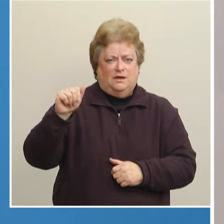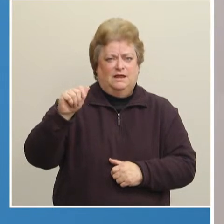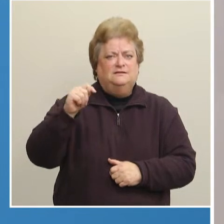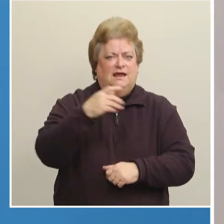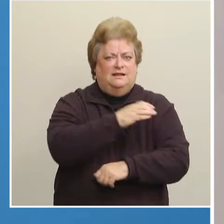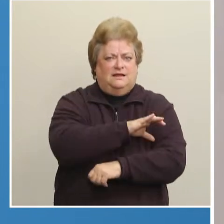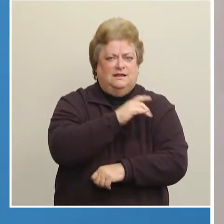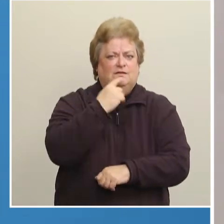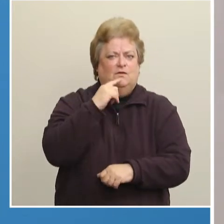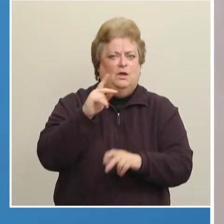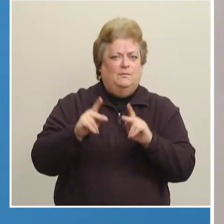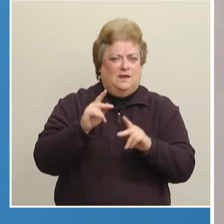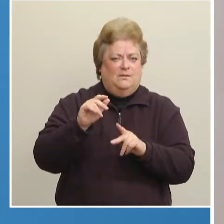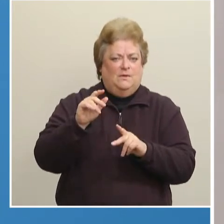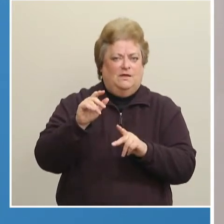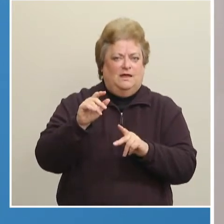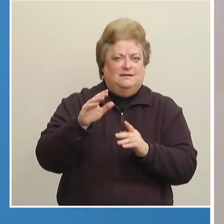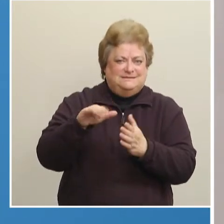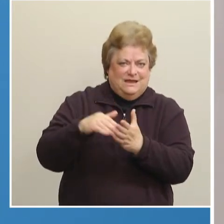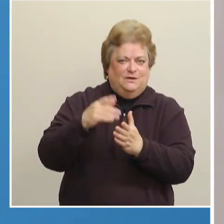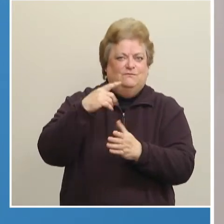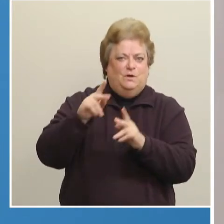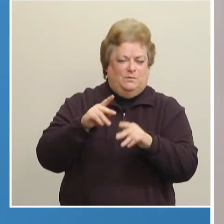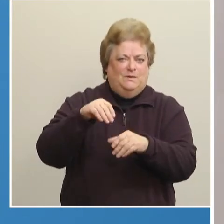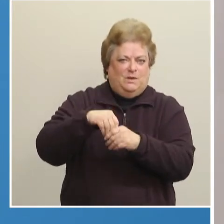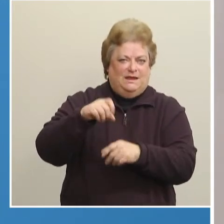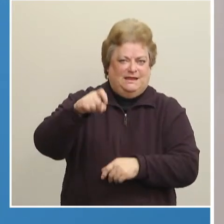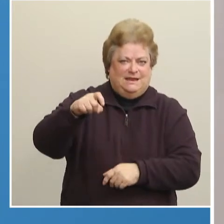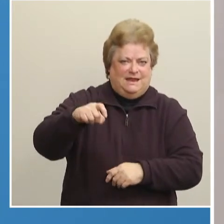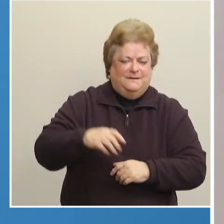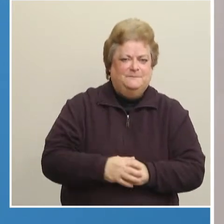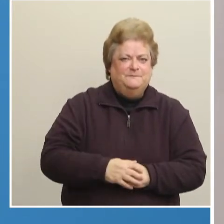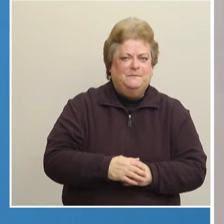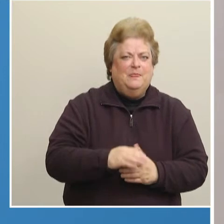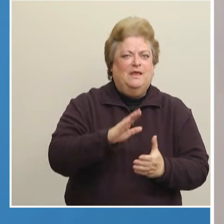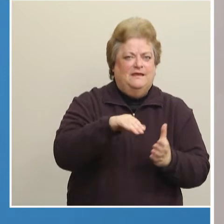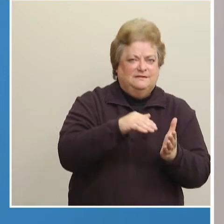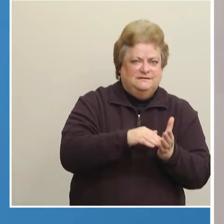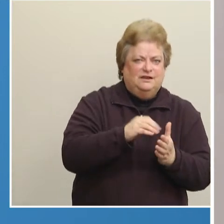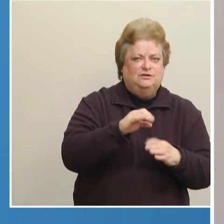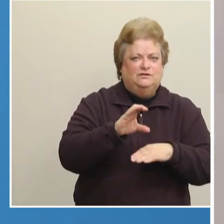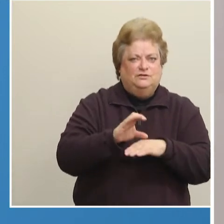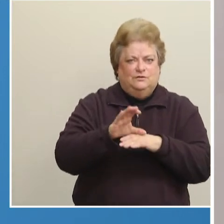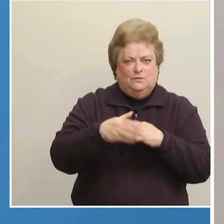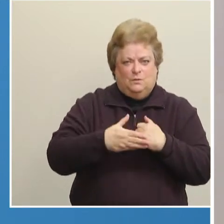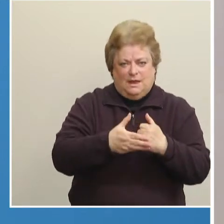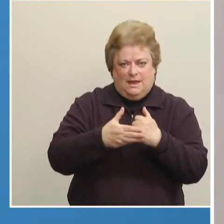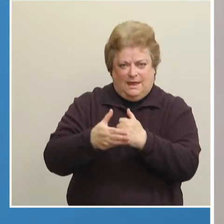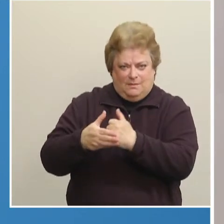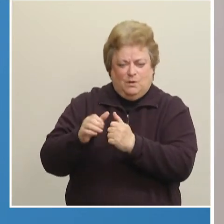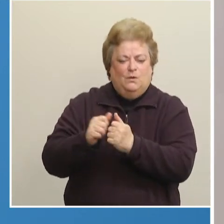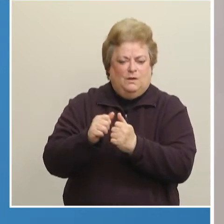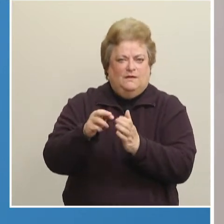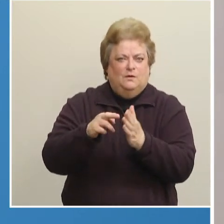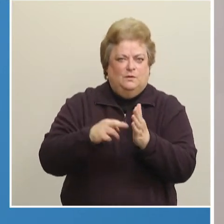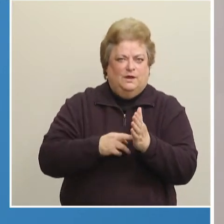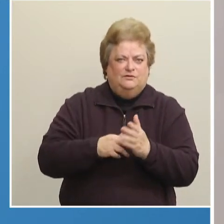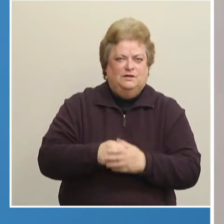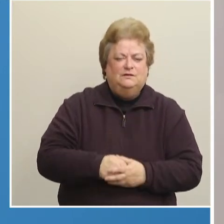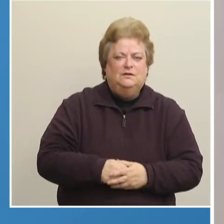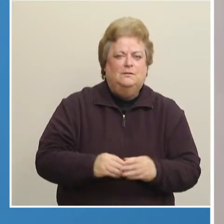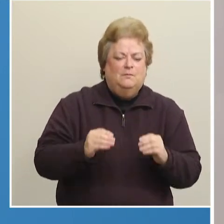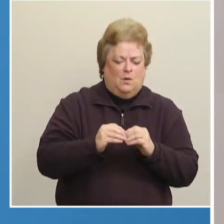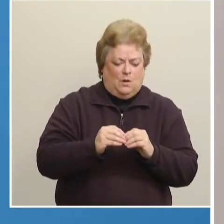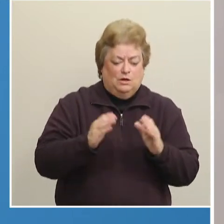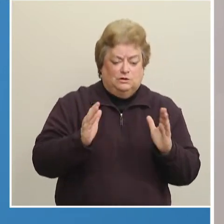Center for People in Need. The centers and churches are assisting individuals with registration. More small